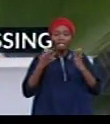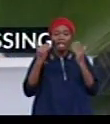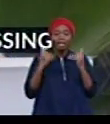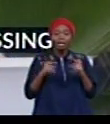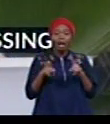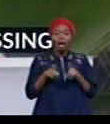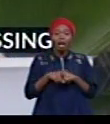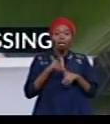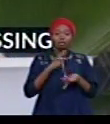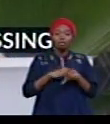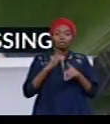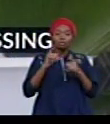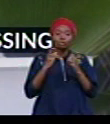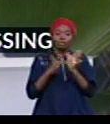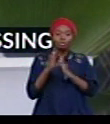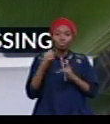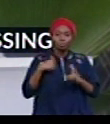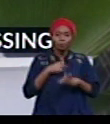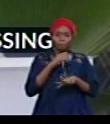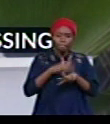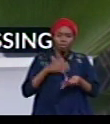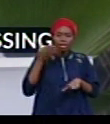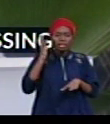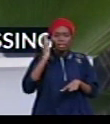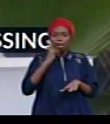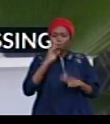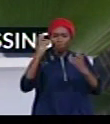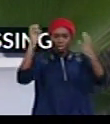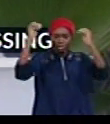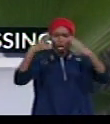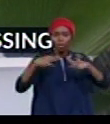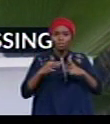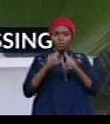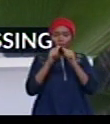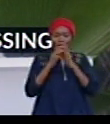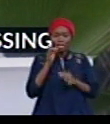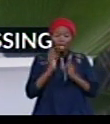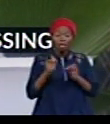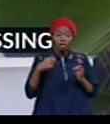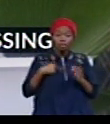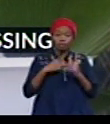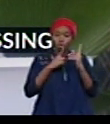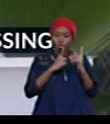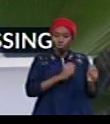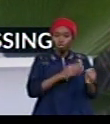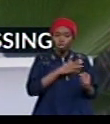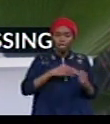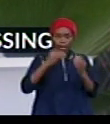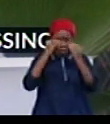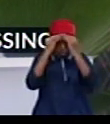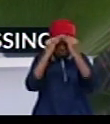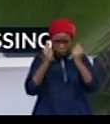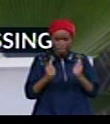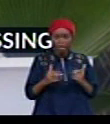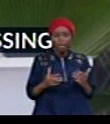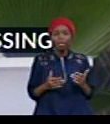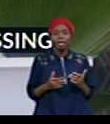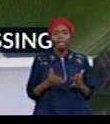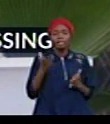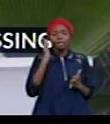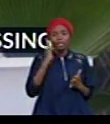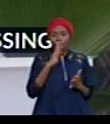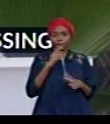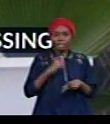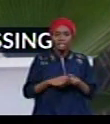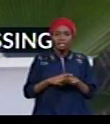Jesus we call. There shall be showers of blessing if we but trust and obey. There shall be showers of refreshing if